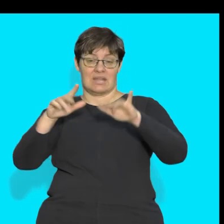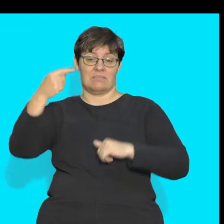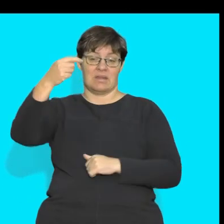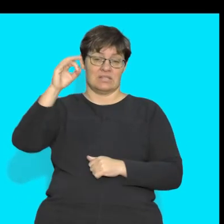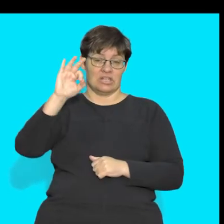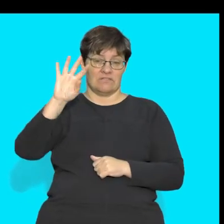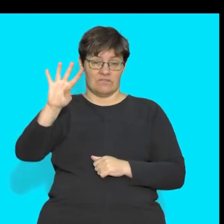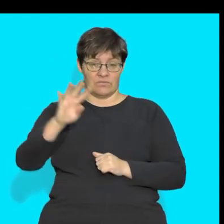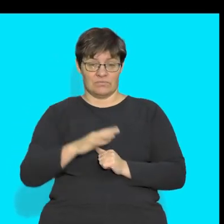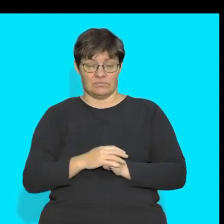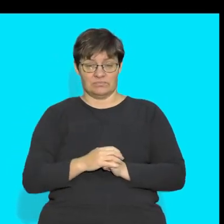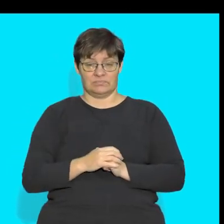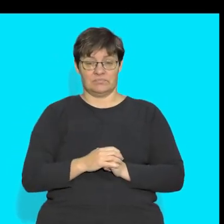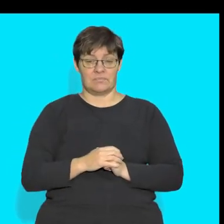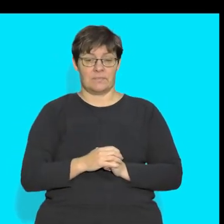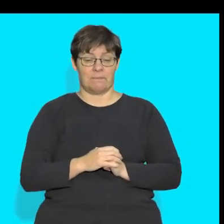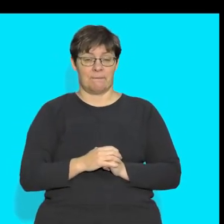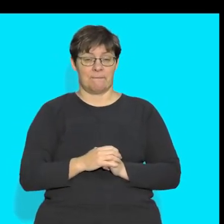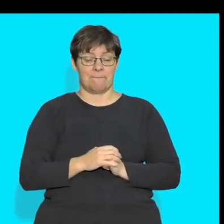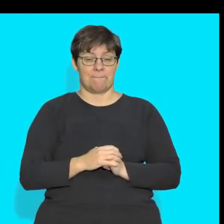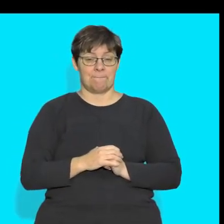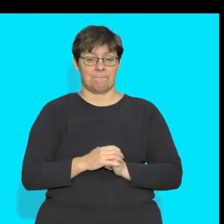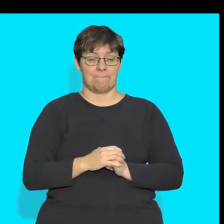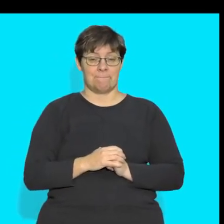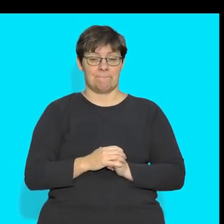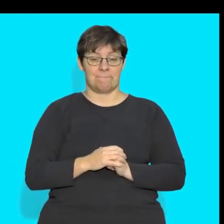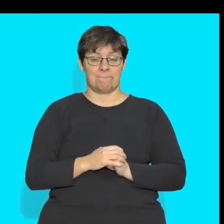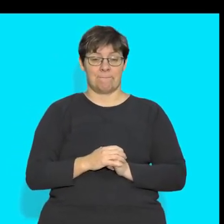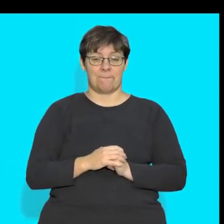6,63 times 10 to the minus 34